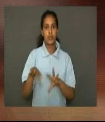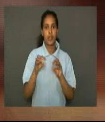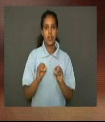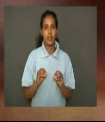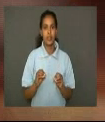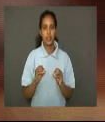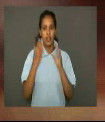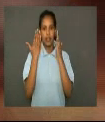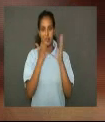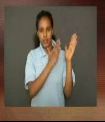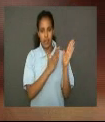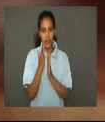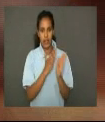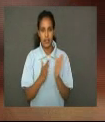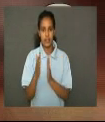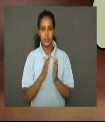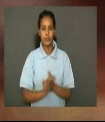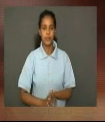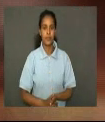Students, let's get ready.